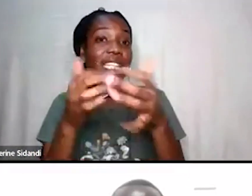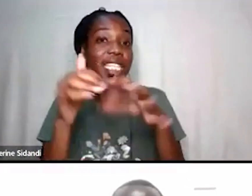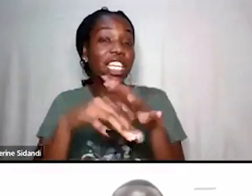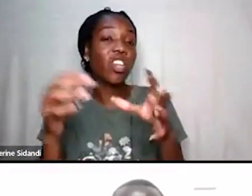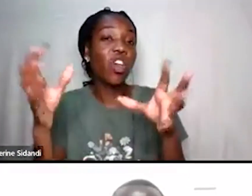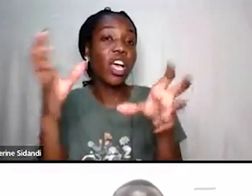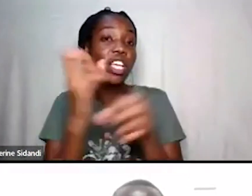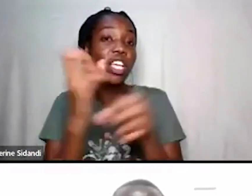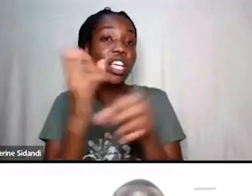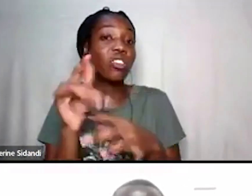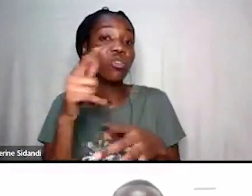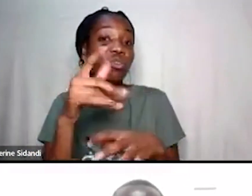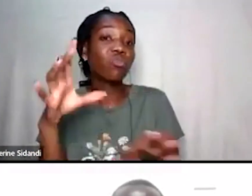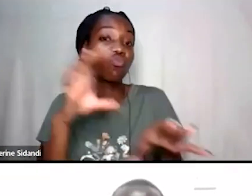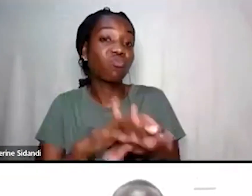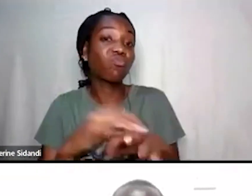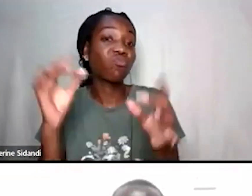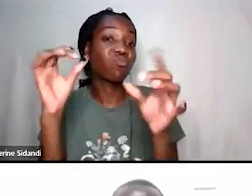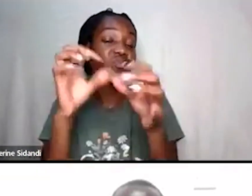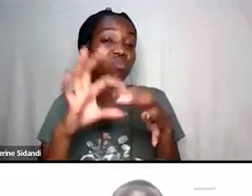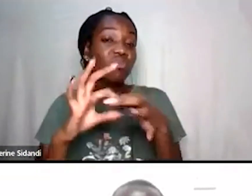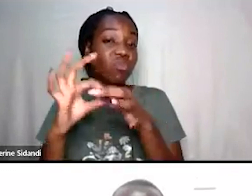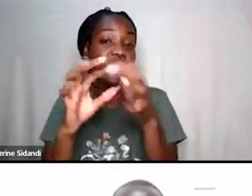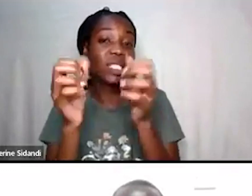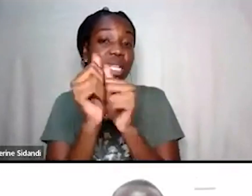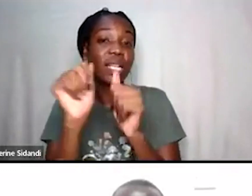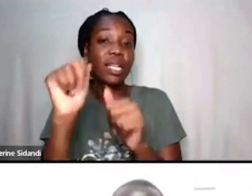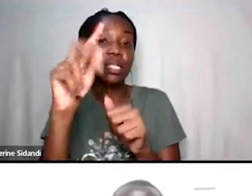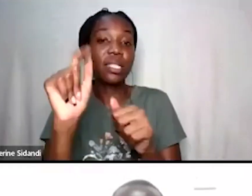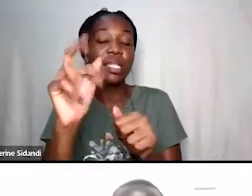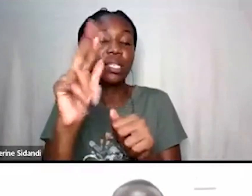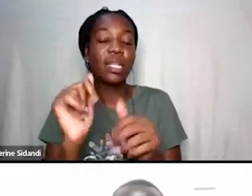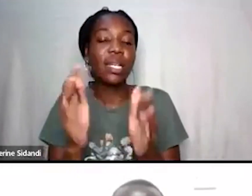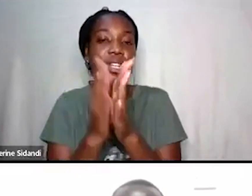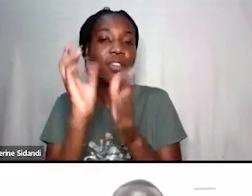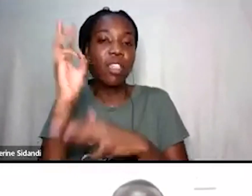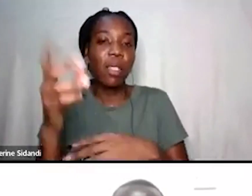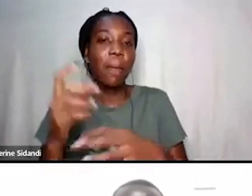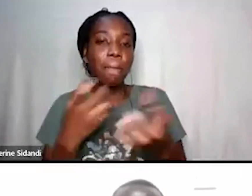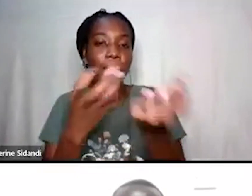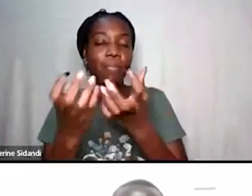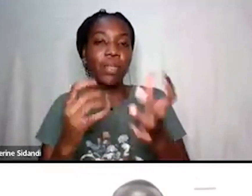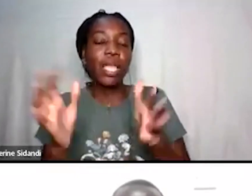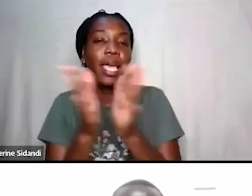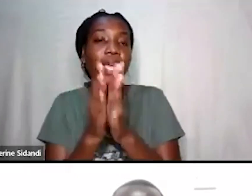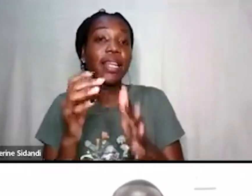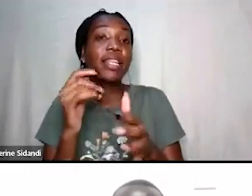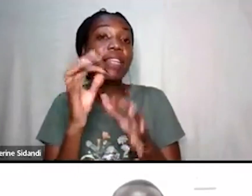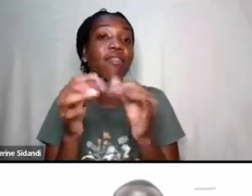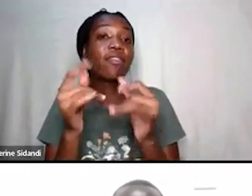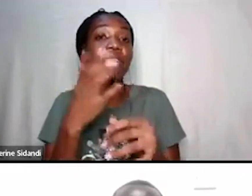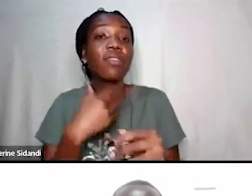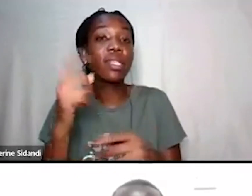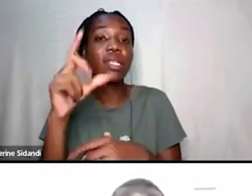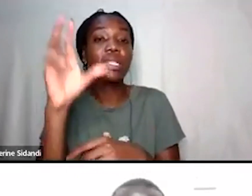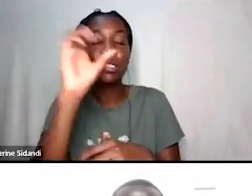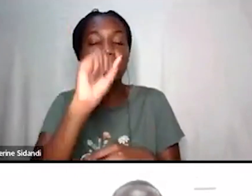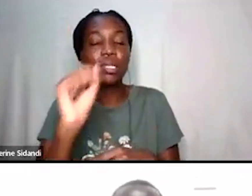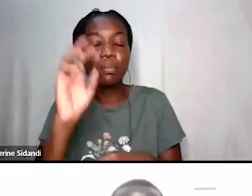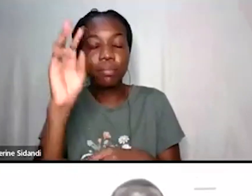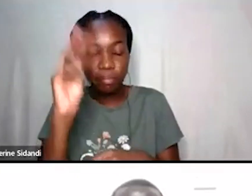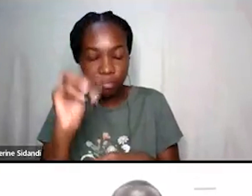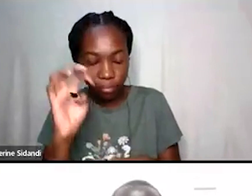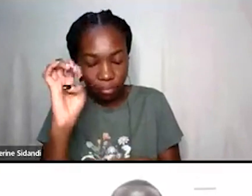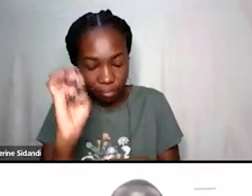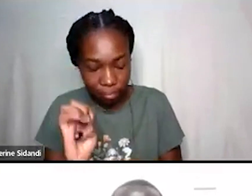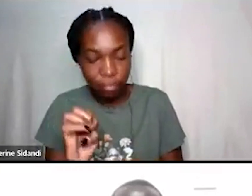please get in touch with the Tara Solutions and we'll be able to deliver them. If you are running an SME and you cannot afford to hire a full-time HR professional,